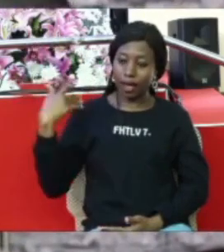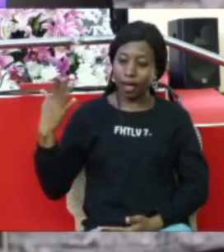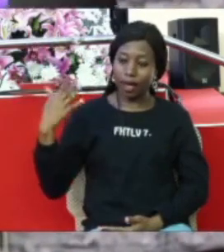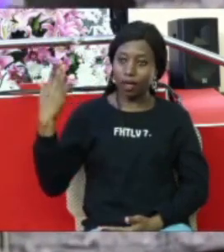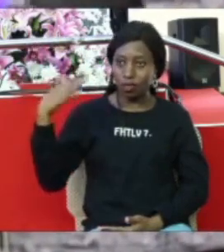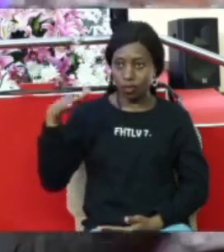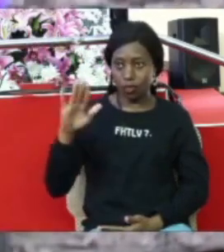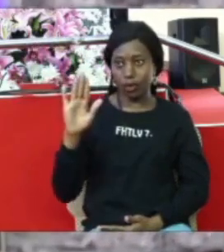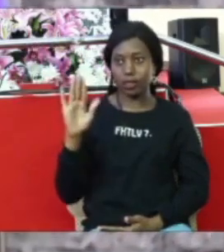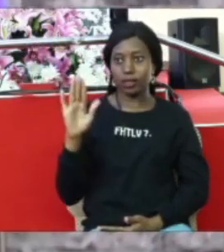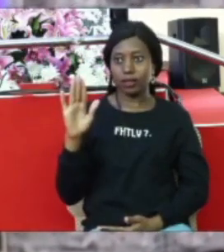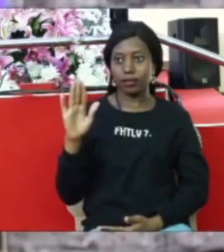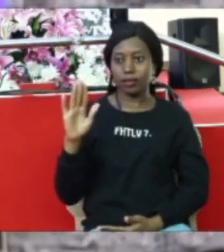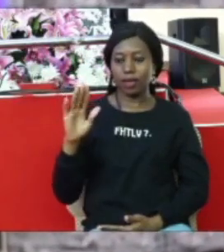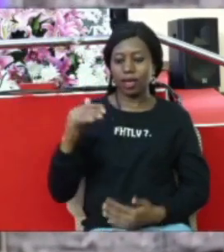Others lift our hands, we get tired.